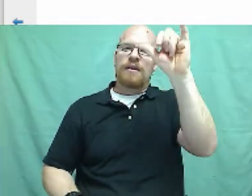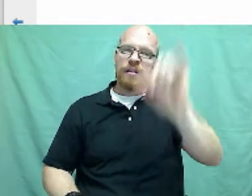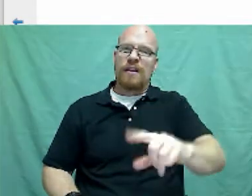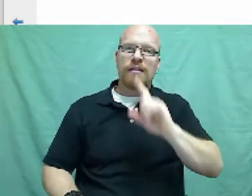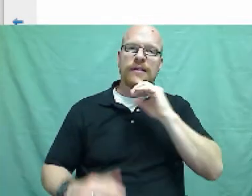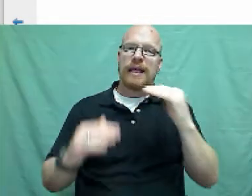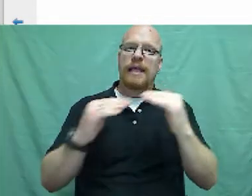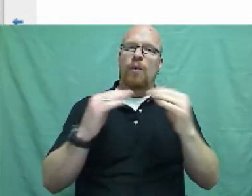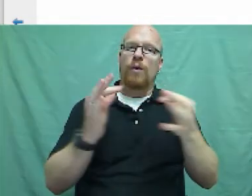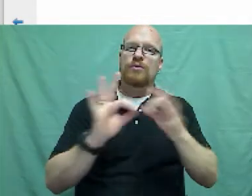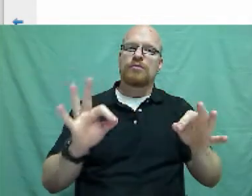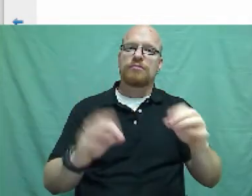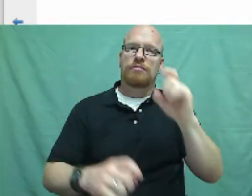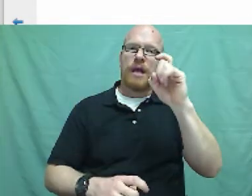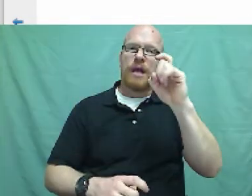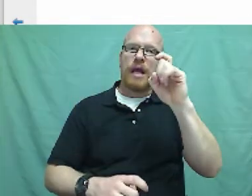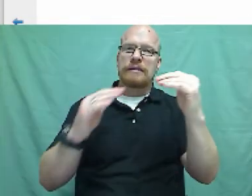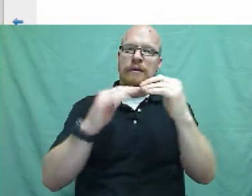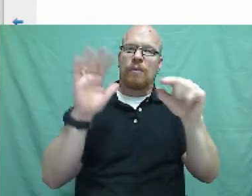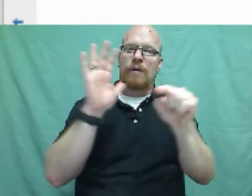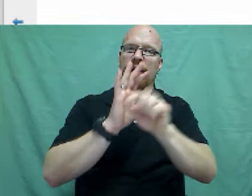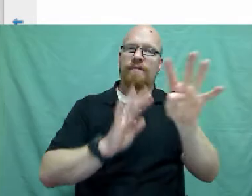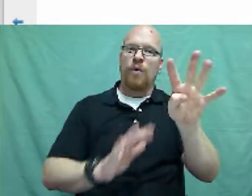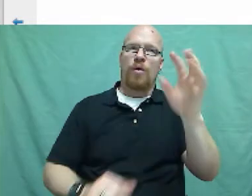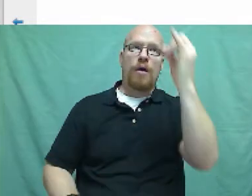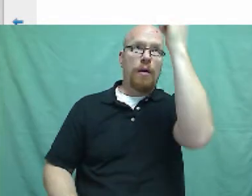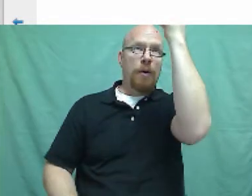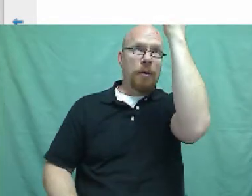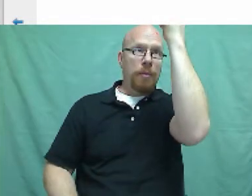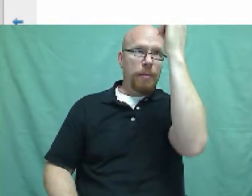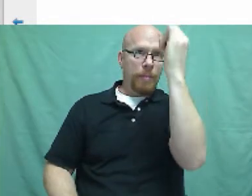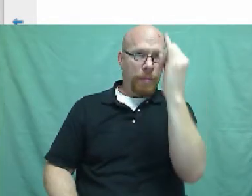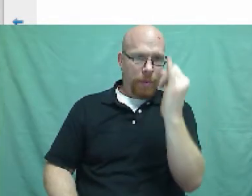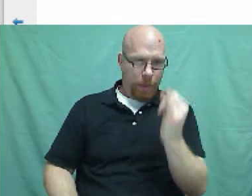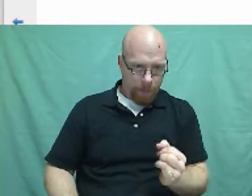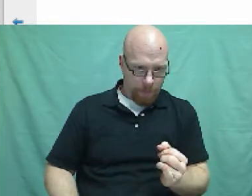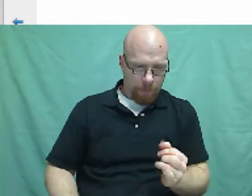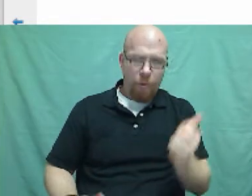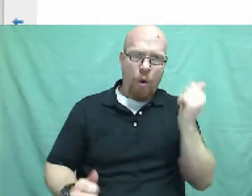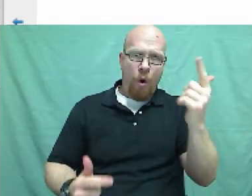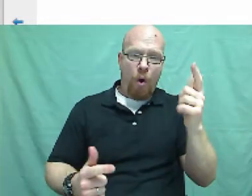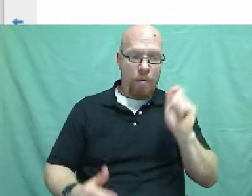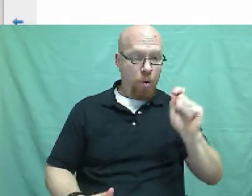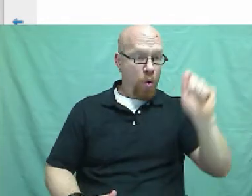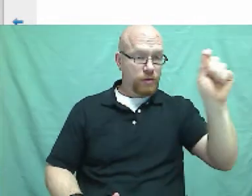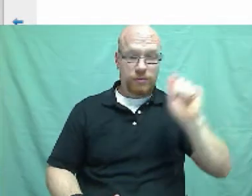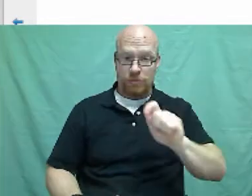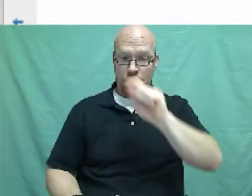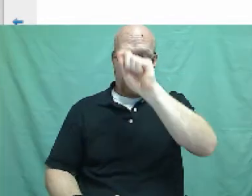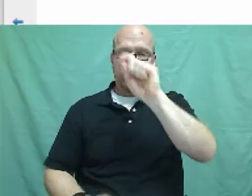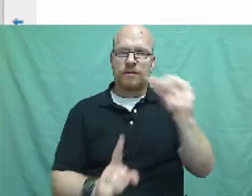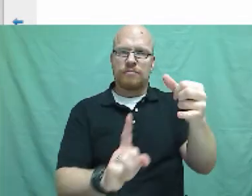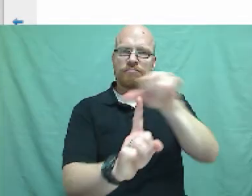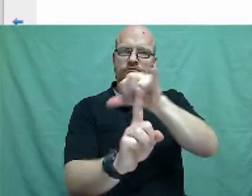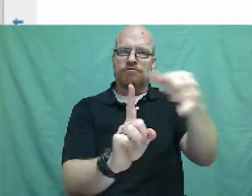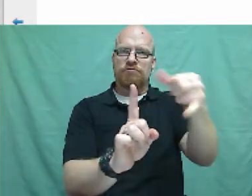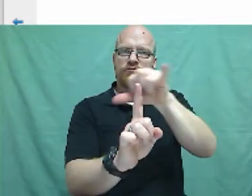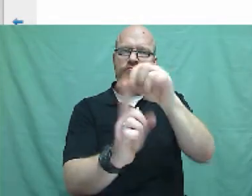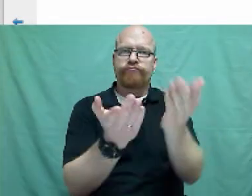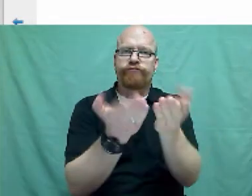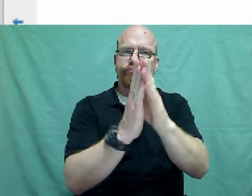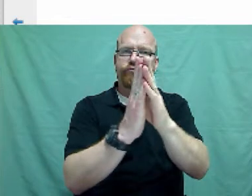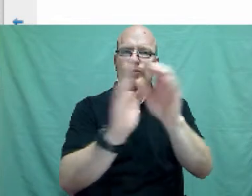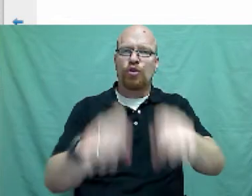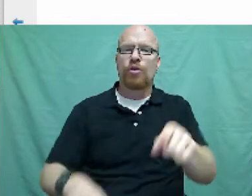Now the x value from the vertex is the equation of the axis of symmetry. X equals -4 is both the x value of the